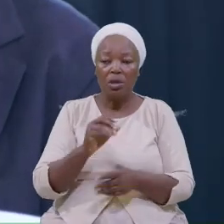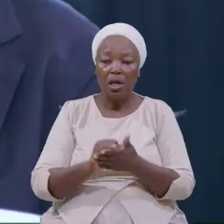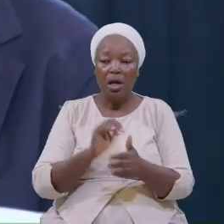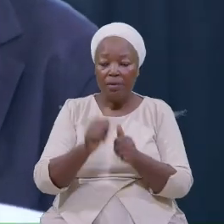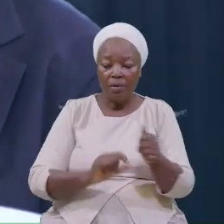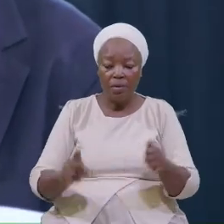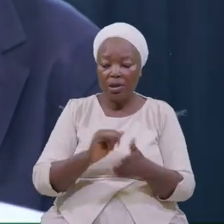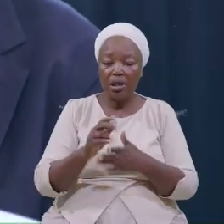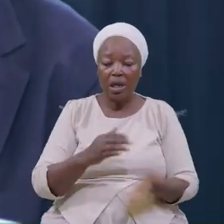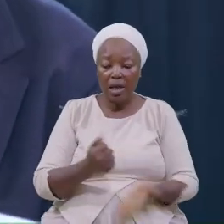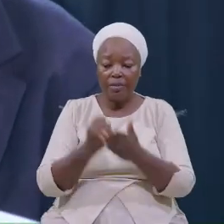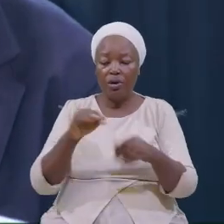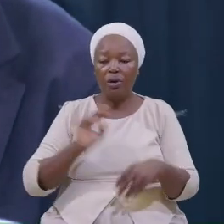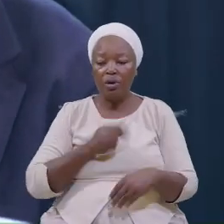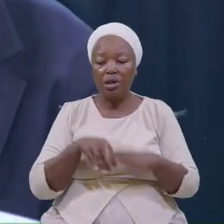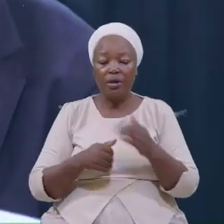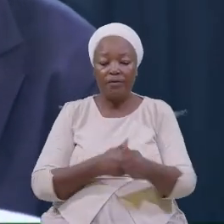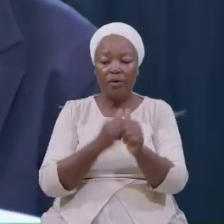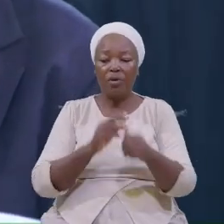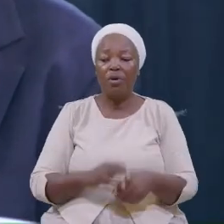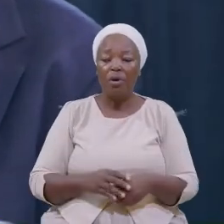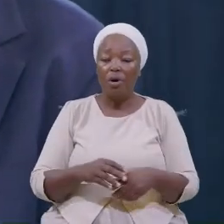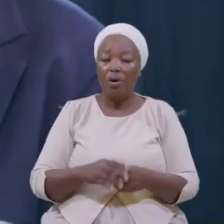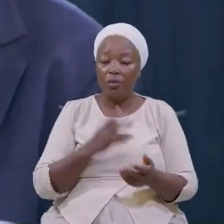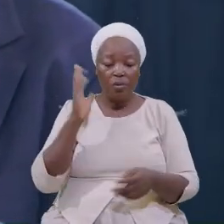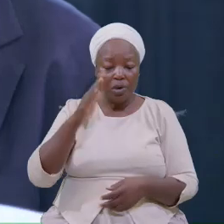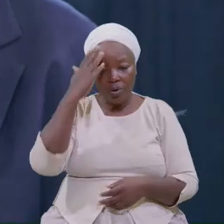will know what you have written down.